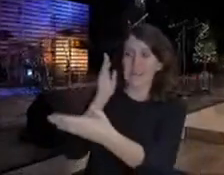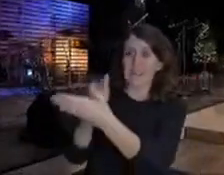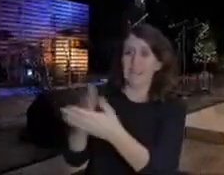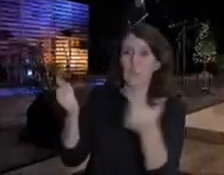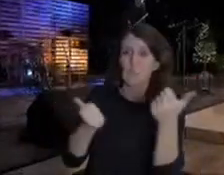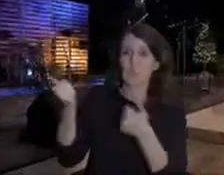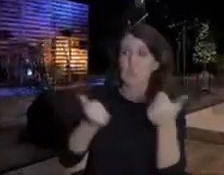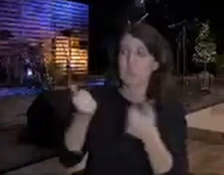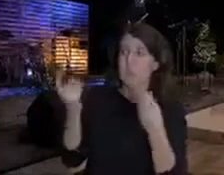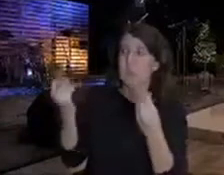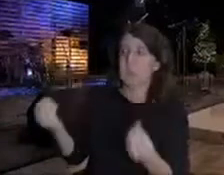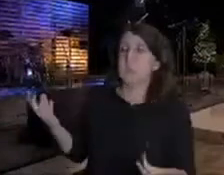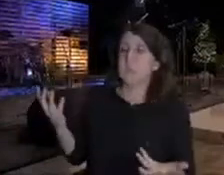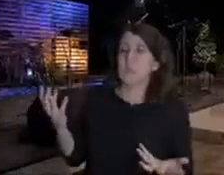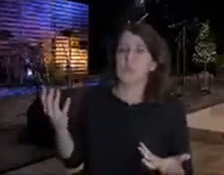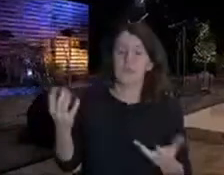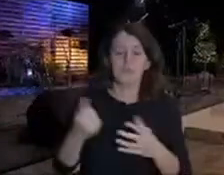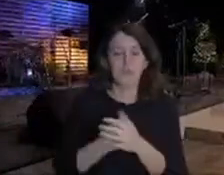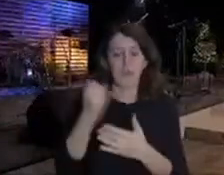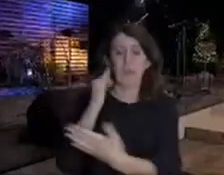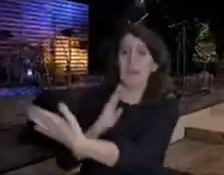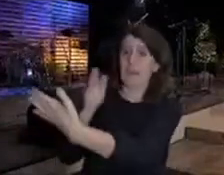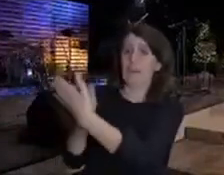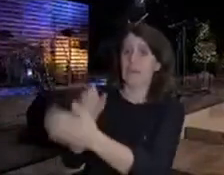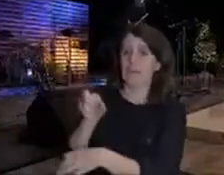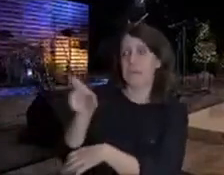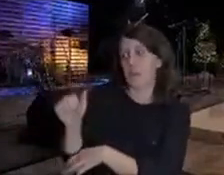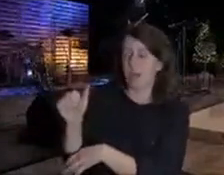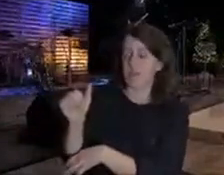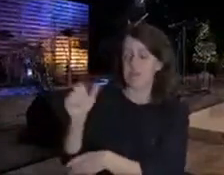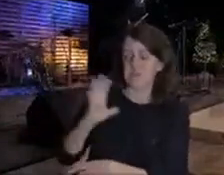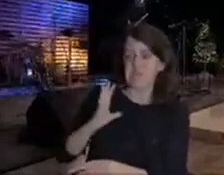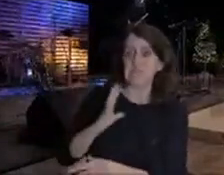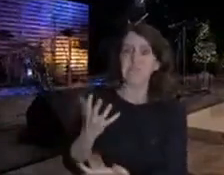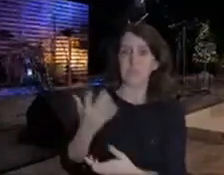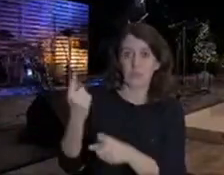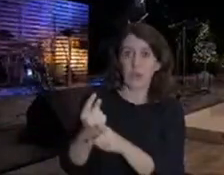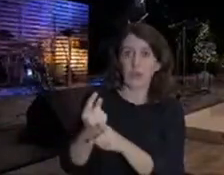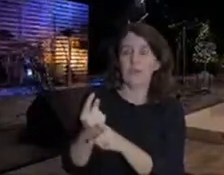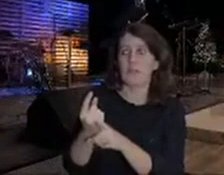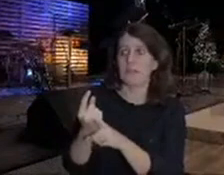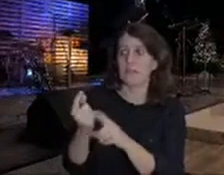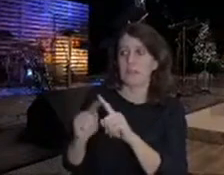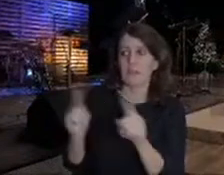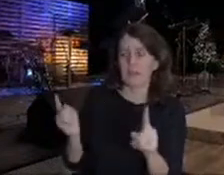Assyria? Now, it's one thing to be against Assyria, right? That's one thing. It's probably the right thing to